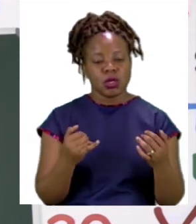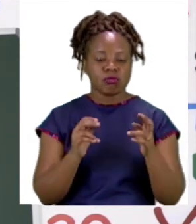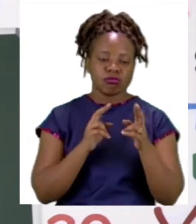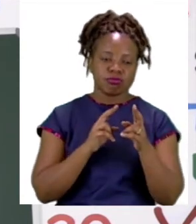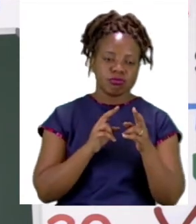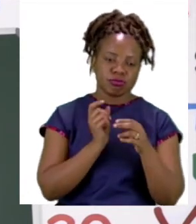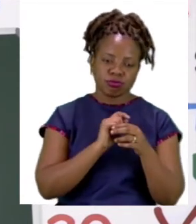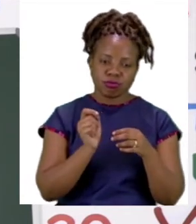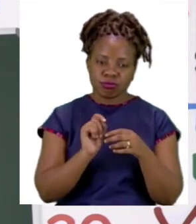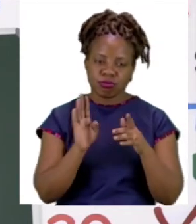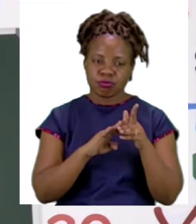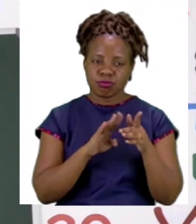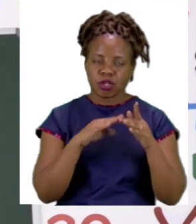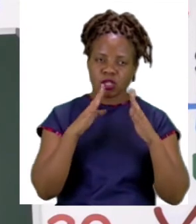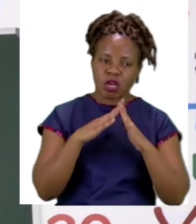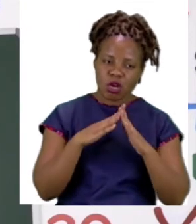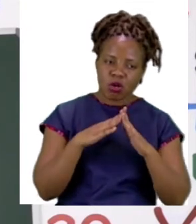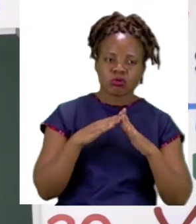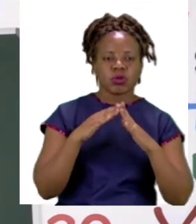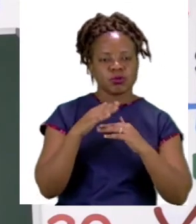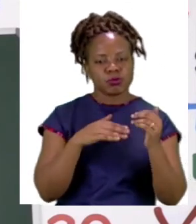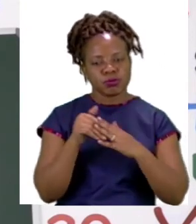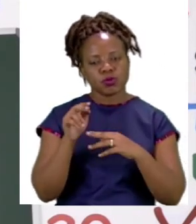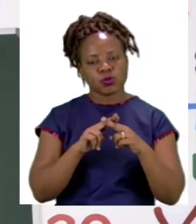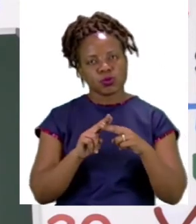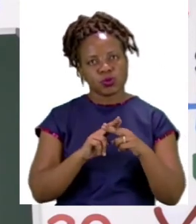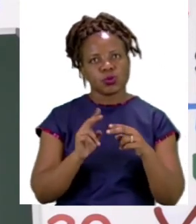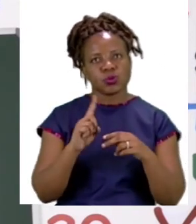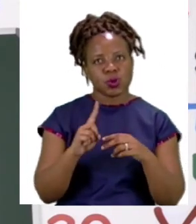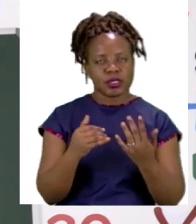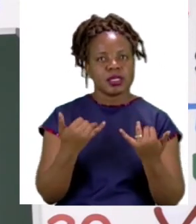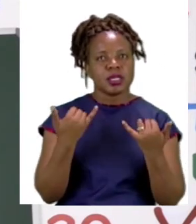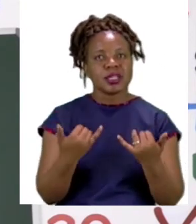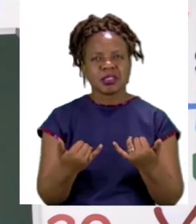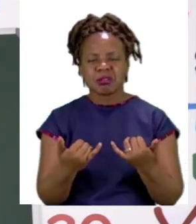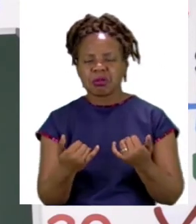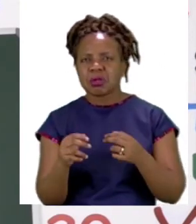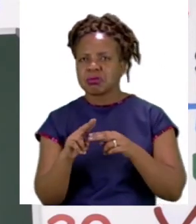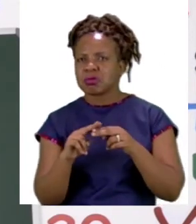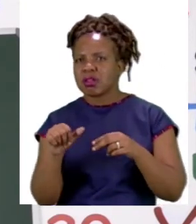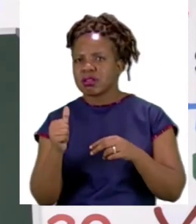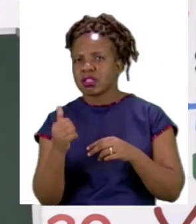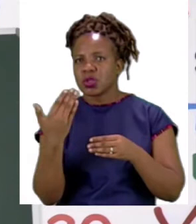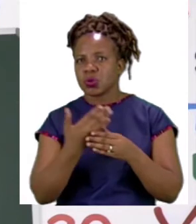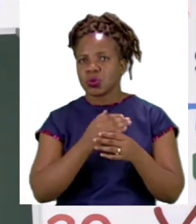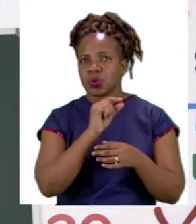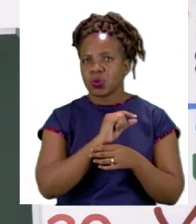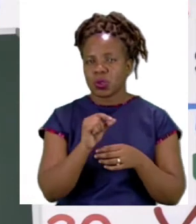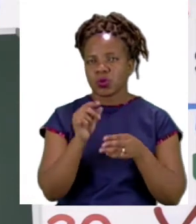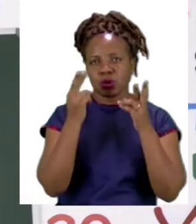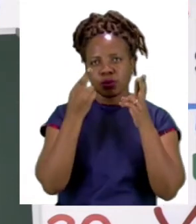of. Now we can use another vocabulary word, which is the word rooms. So, I can